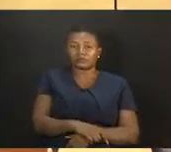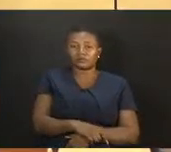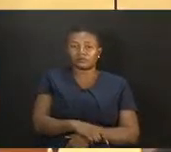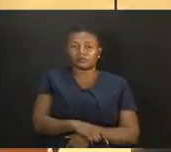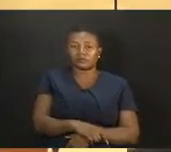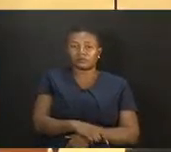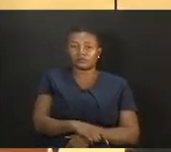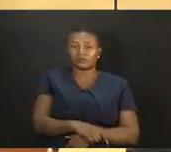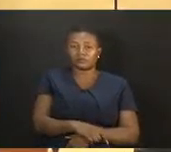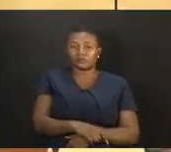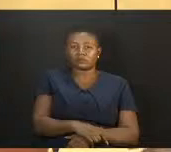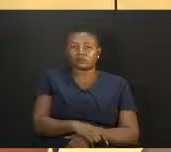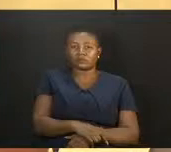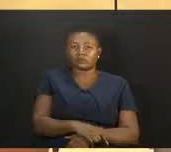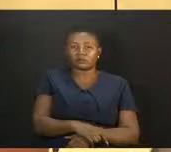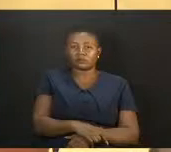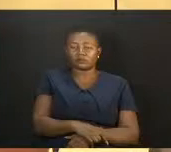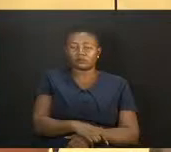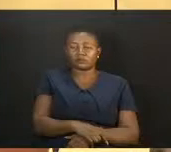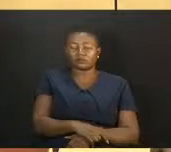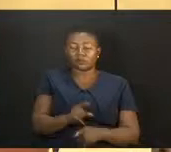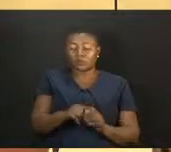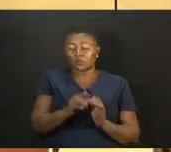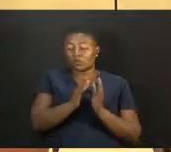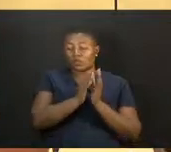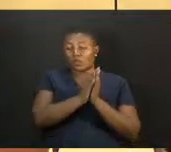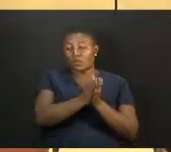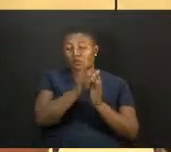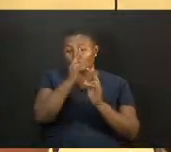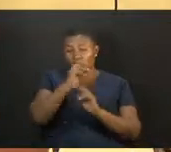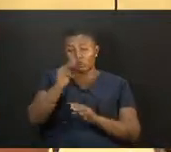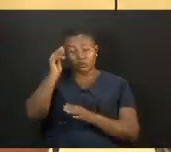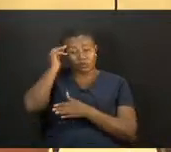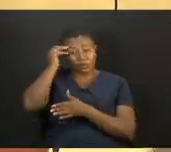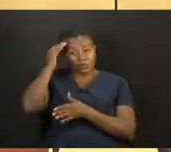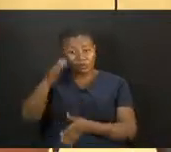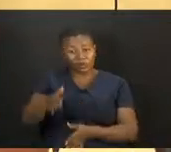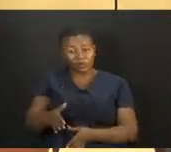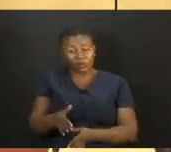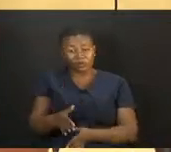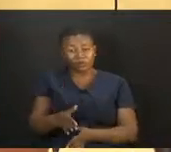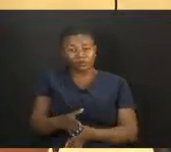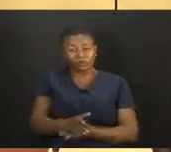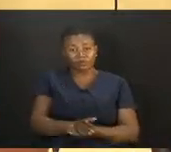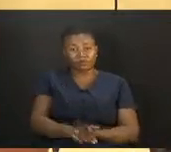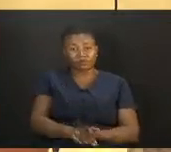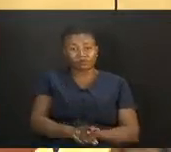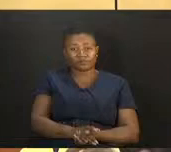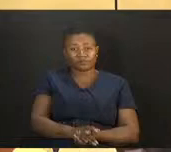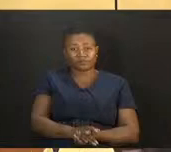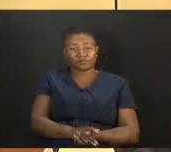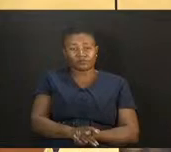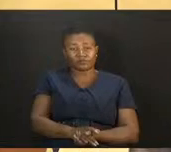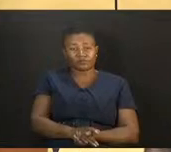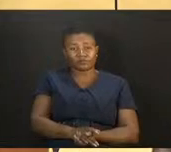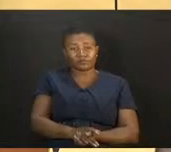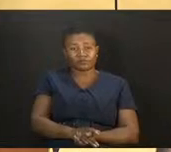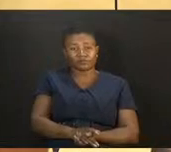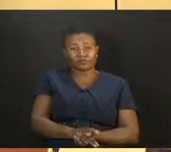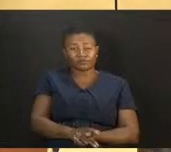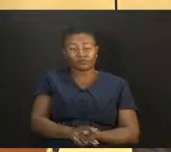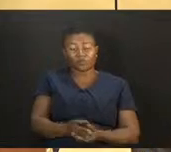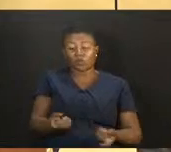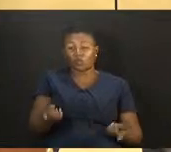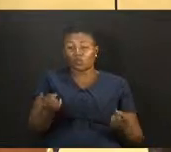To ask the Honourable Minister for Energy and Green Transition, when